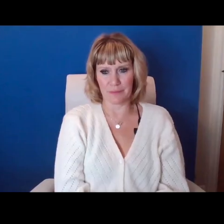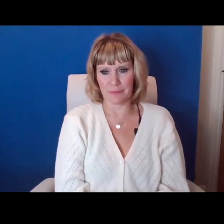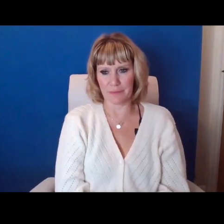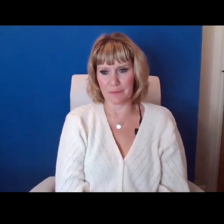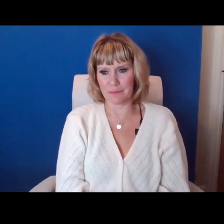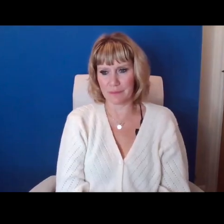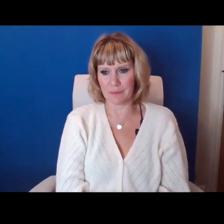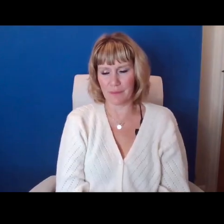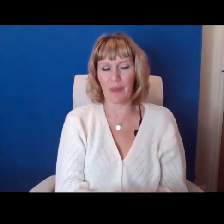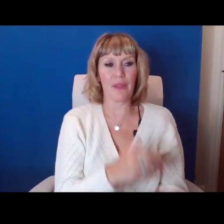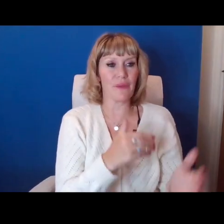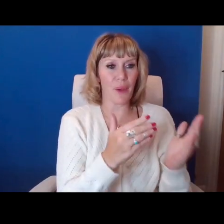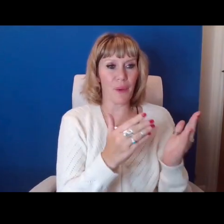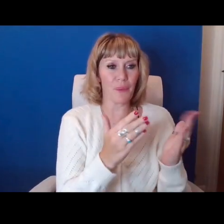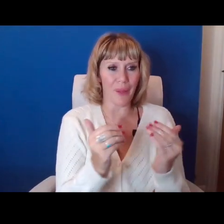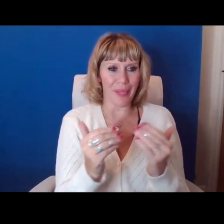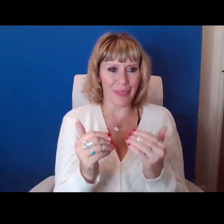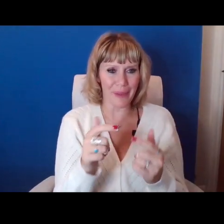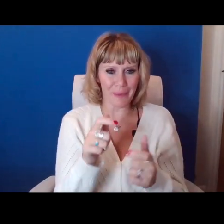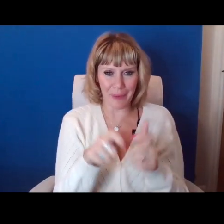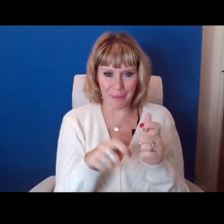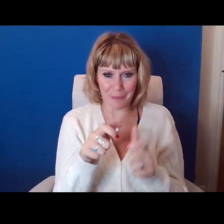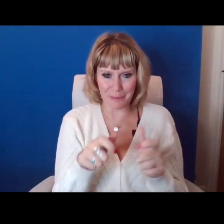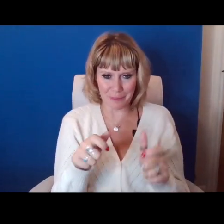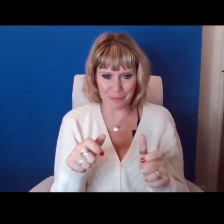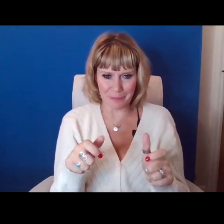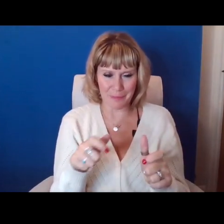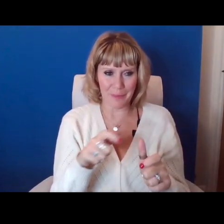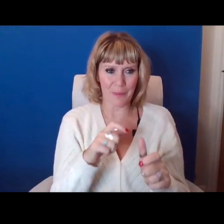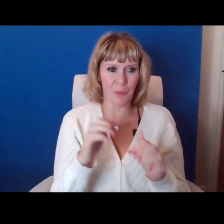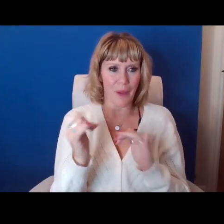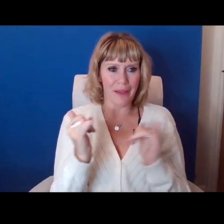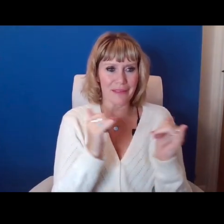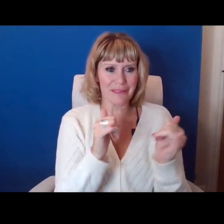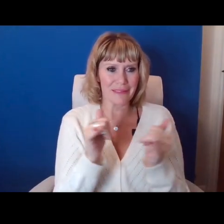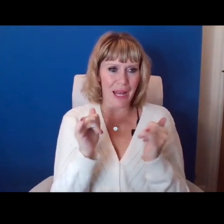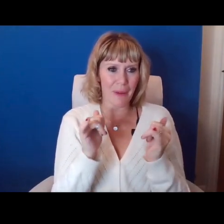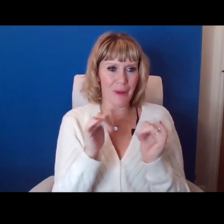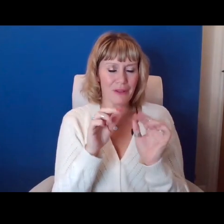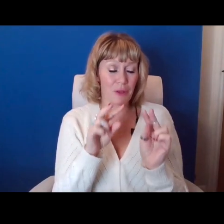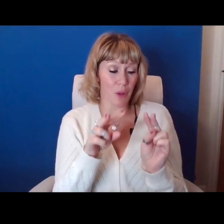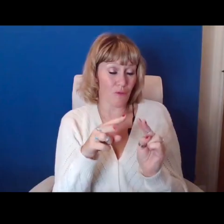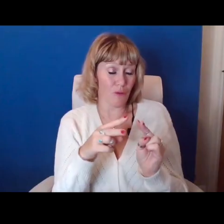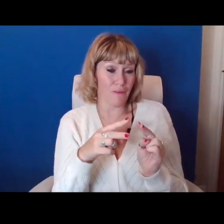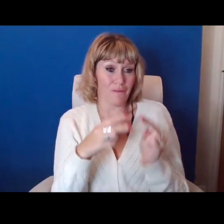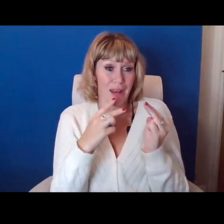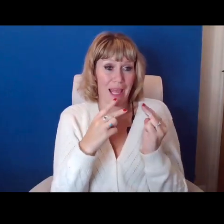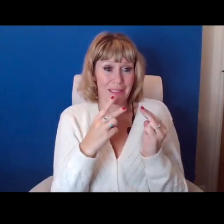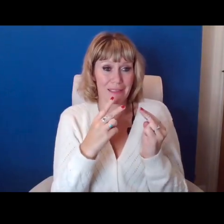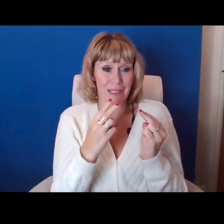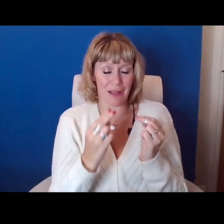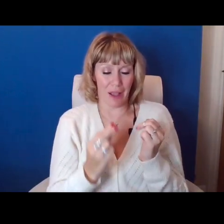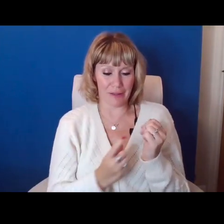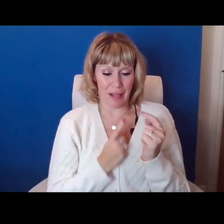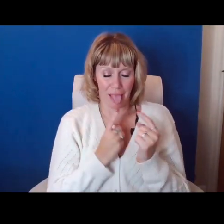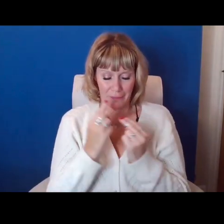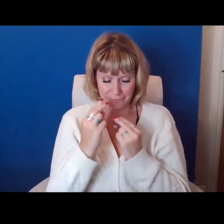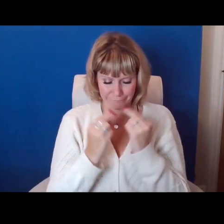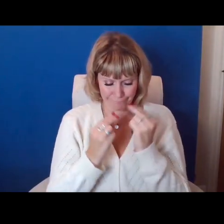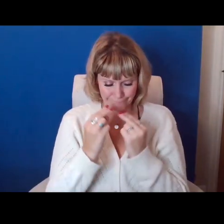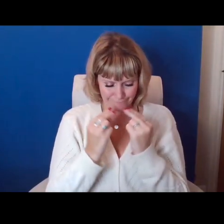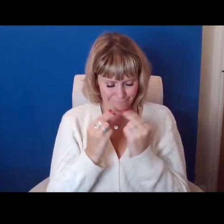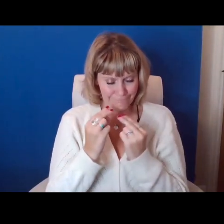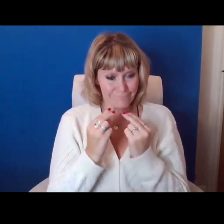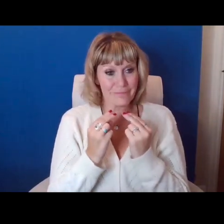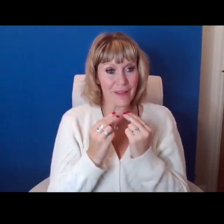So, welcome everybody to our celebration of reflecting ourselves and particularly to the artists